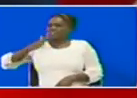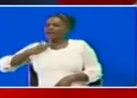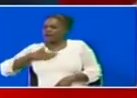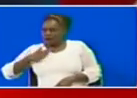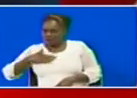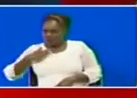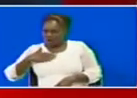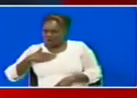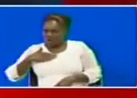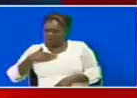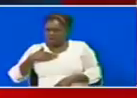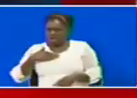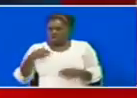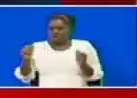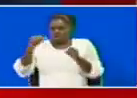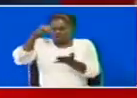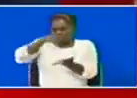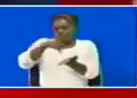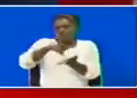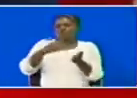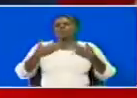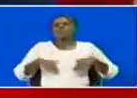is controlled by the